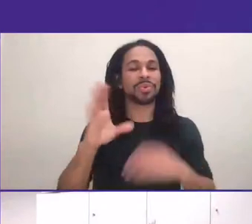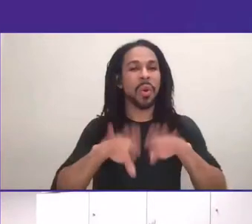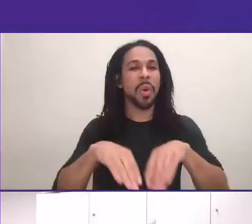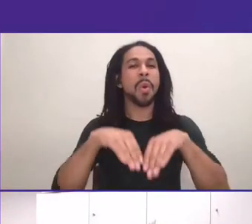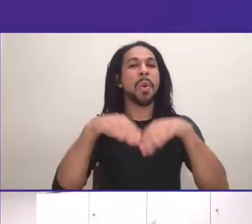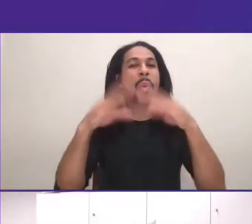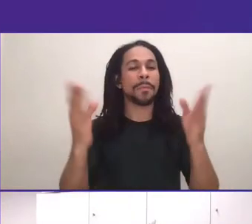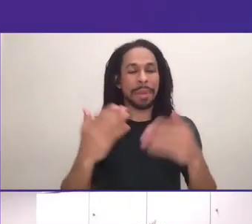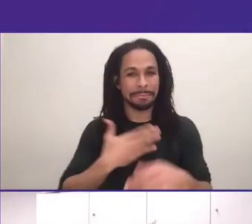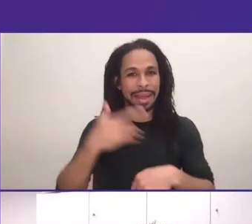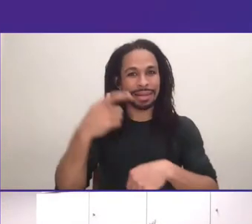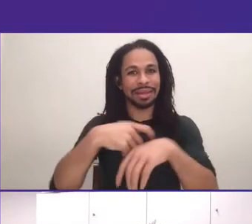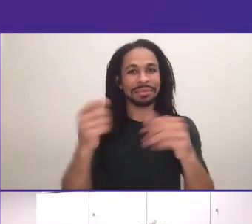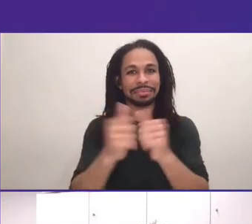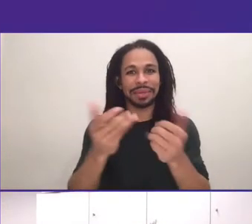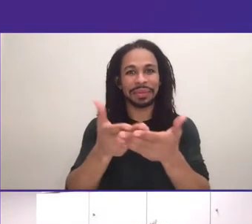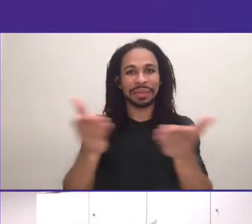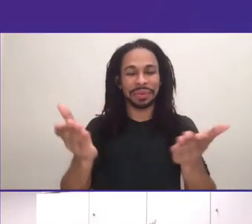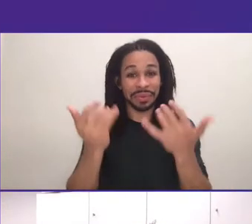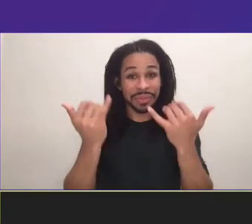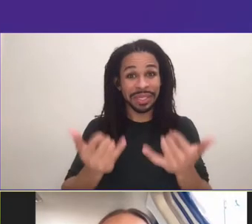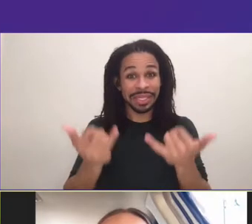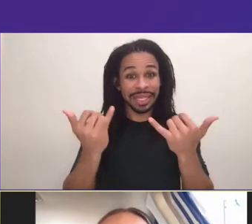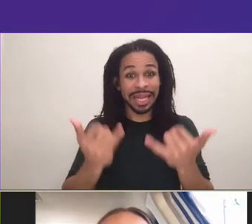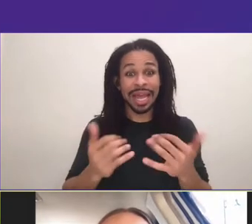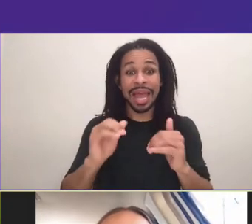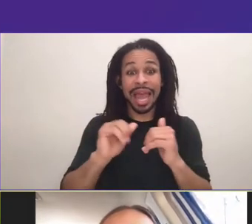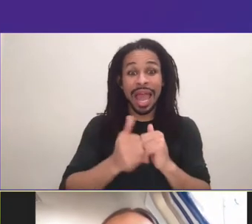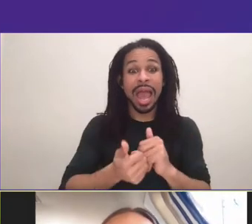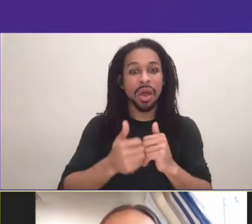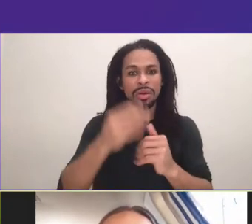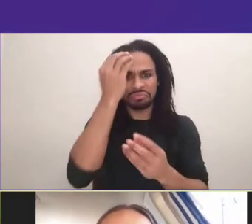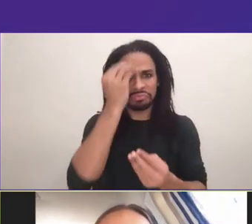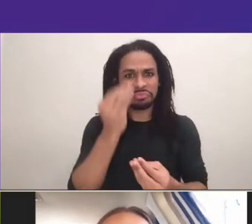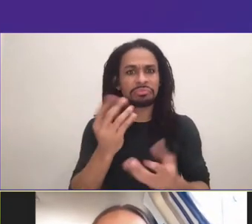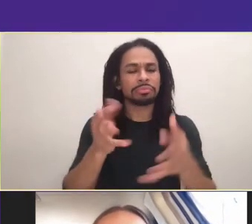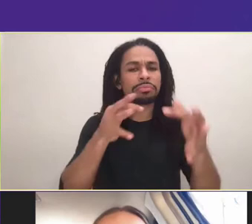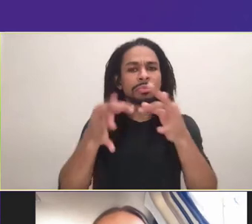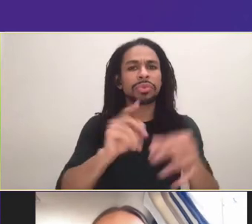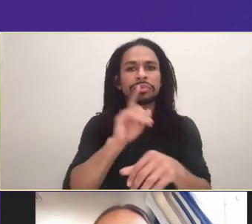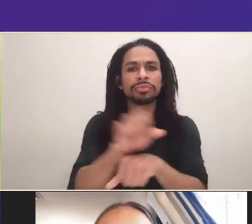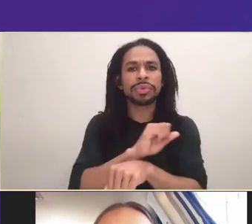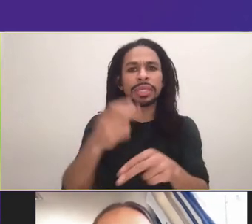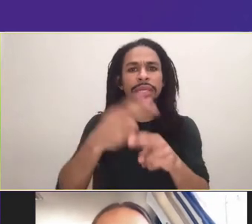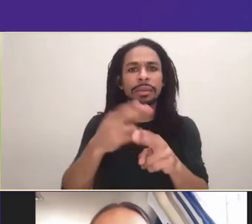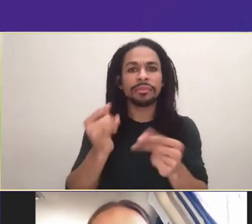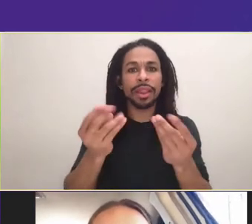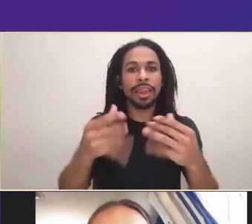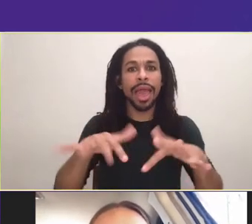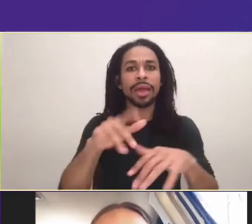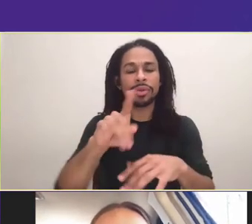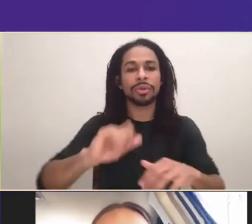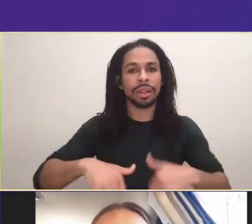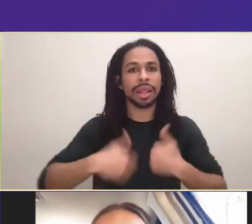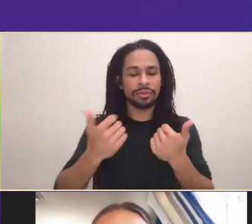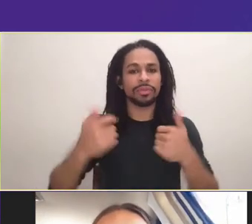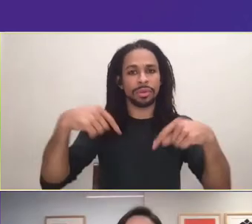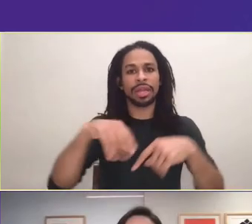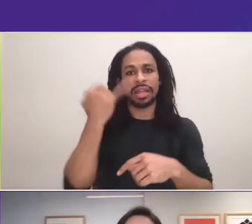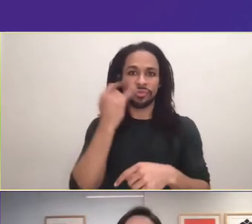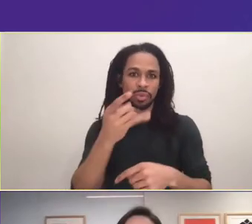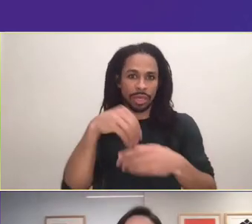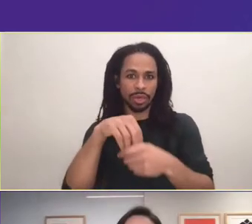my time with you today by giving you the real name of the land that you reside on if you're in New York City and